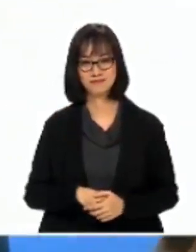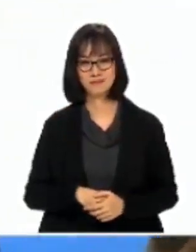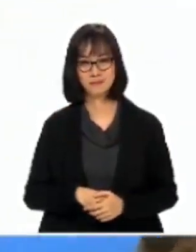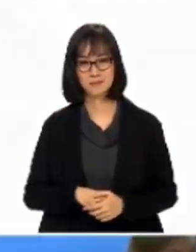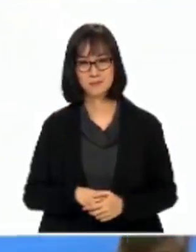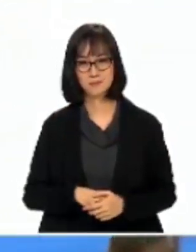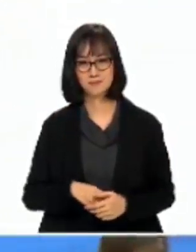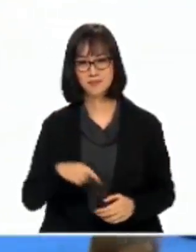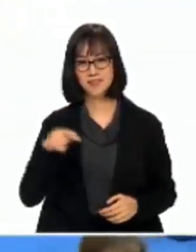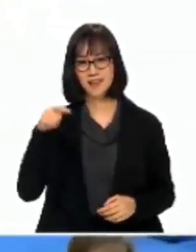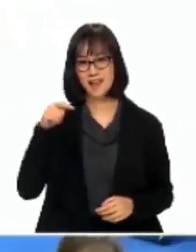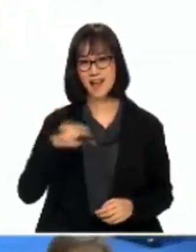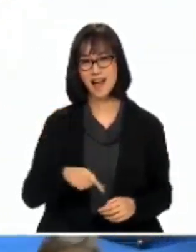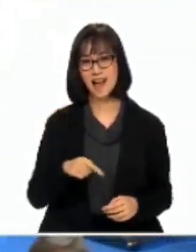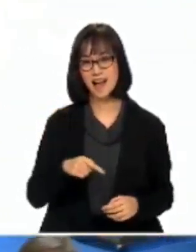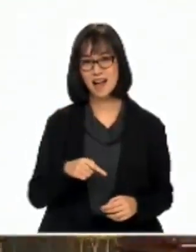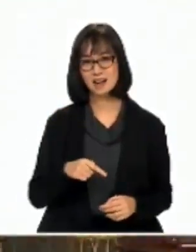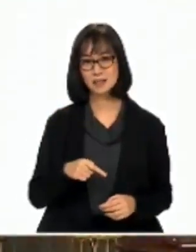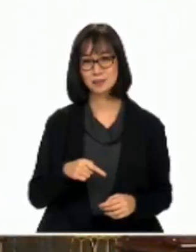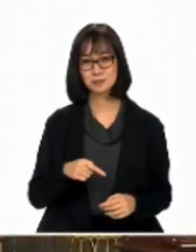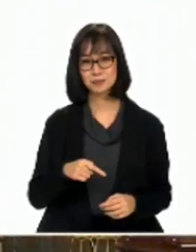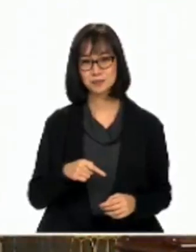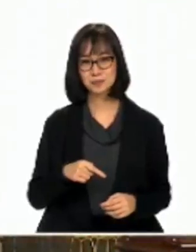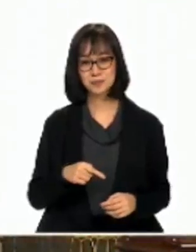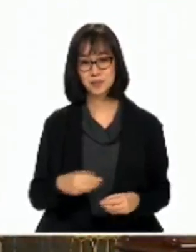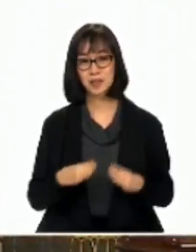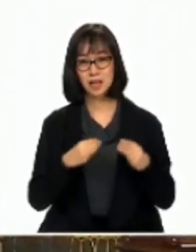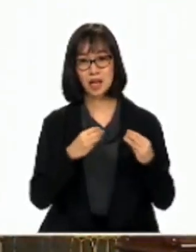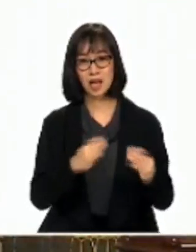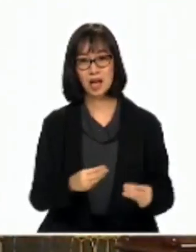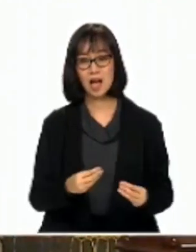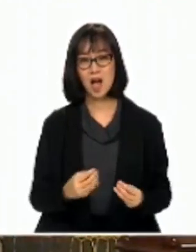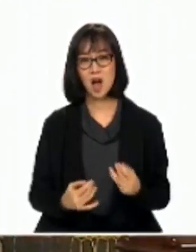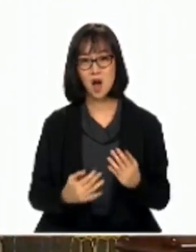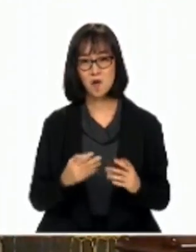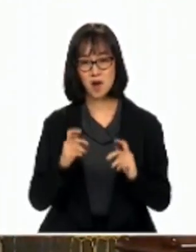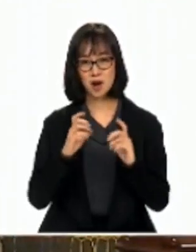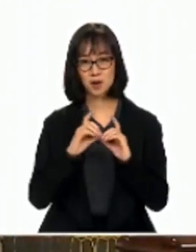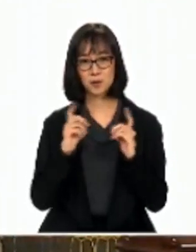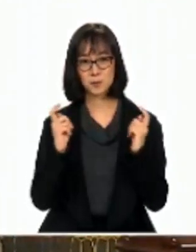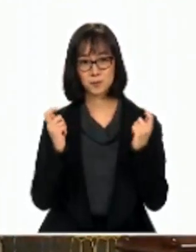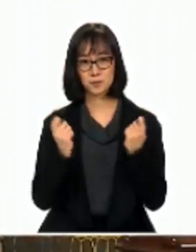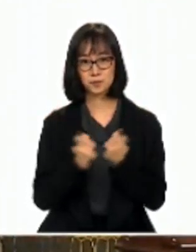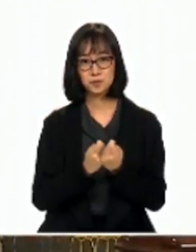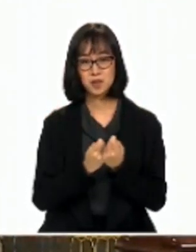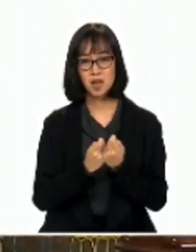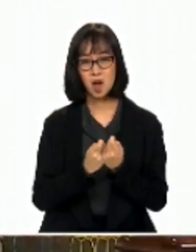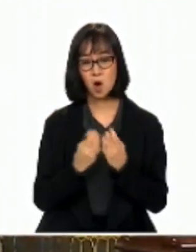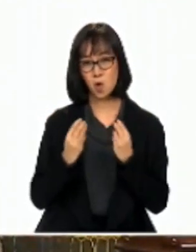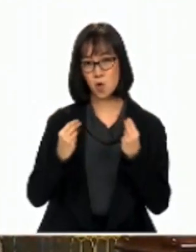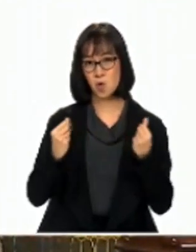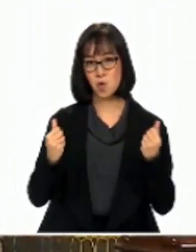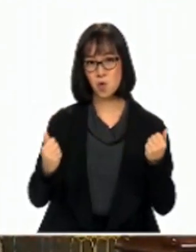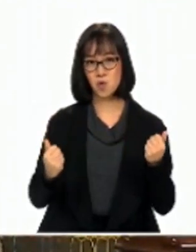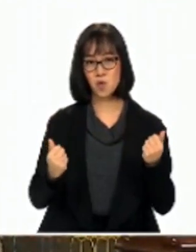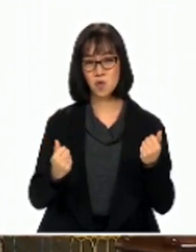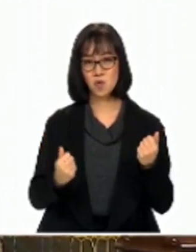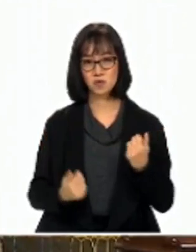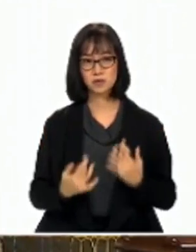This will equip the fire Bureau of Fire Protection with tools to respond to challenges. I further ask Congress to urgently